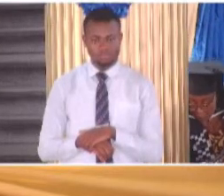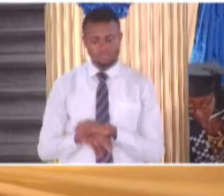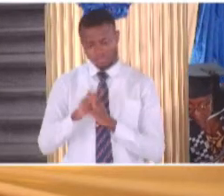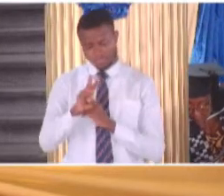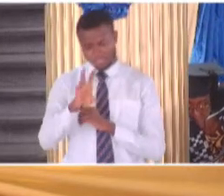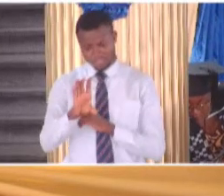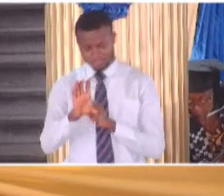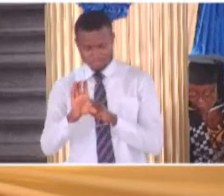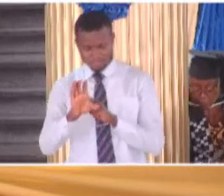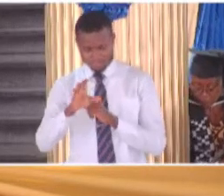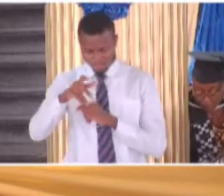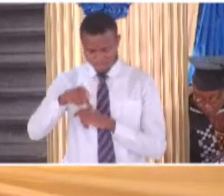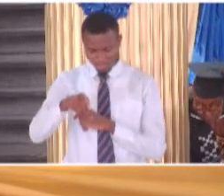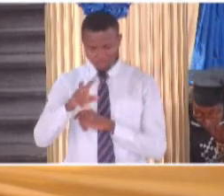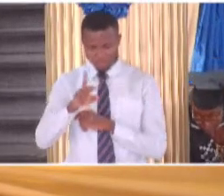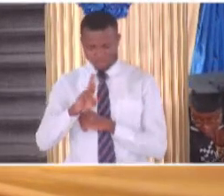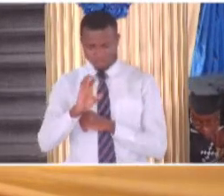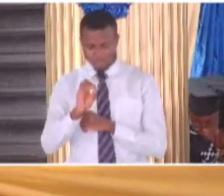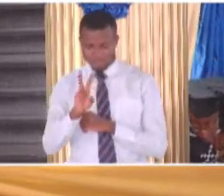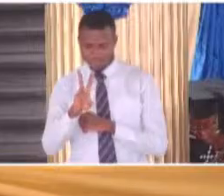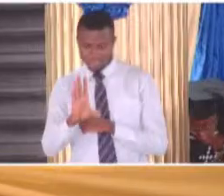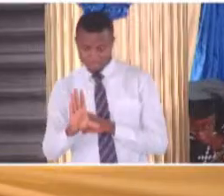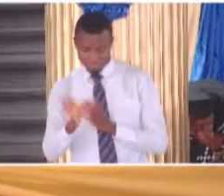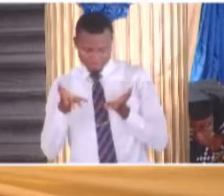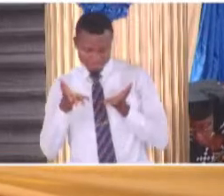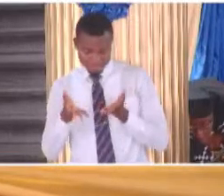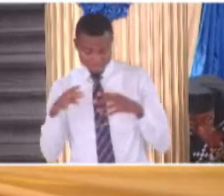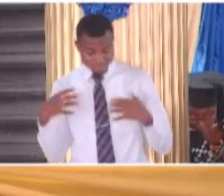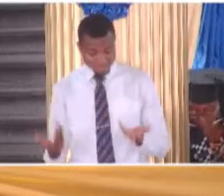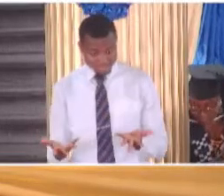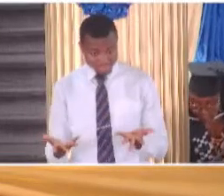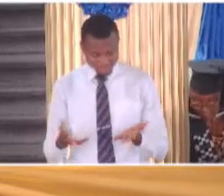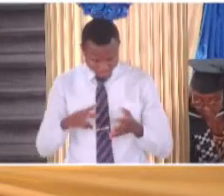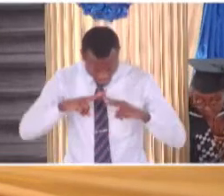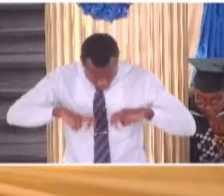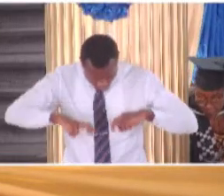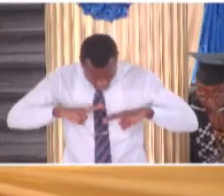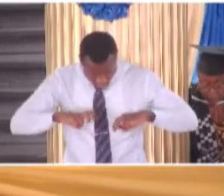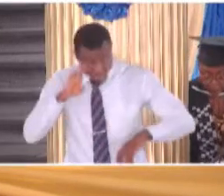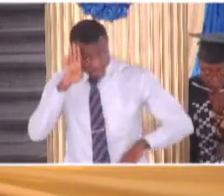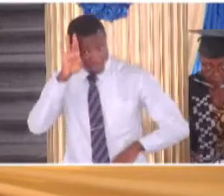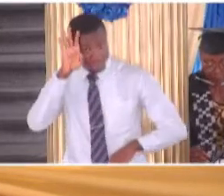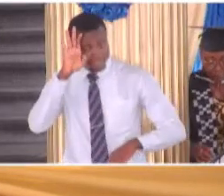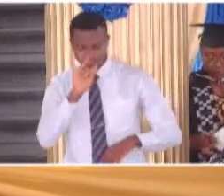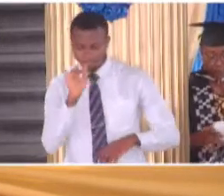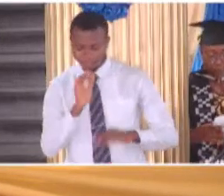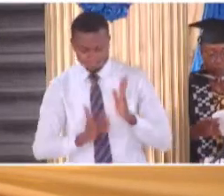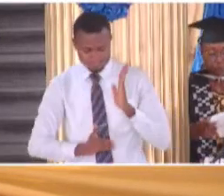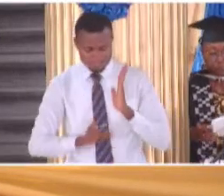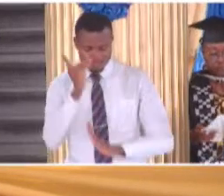Vice-Chancellor, Pro-Vice-Chancellor in charge of Research, Innovation and Development,